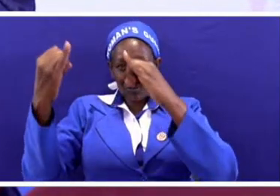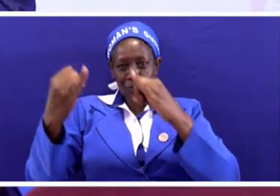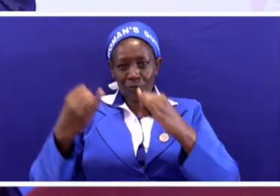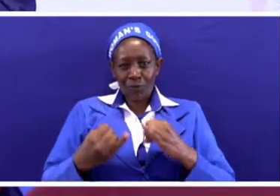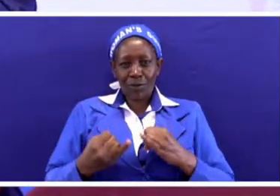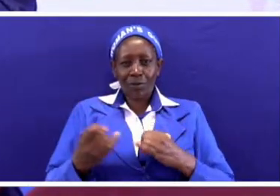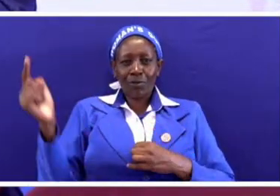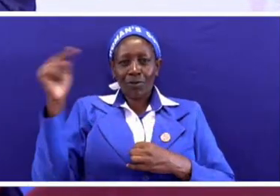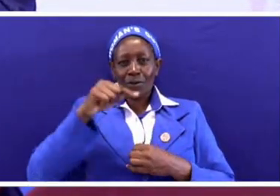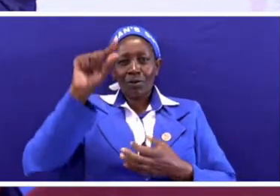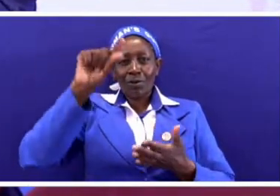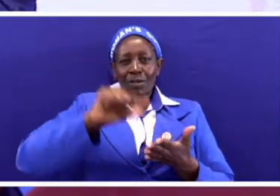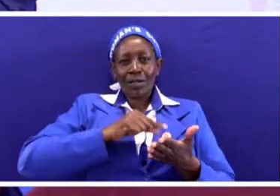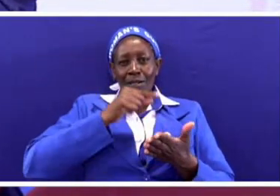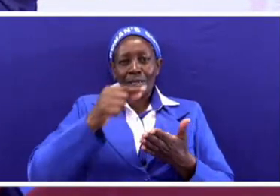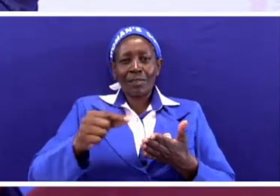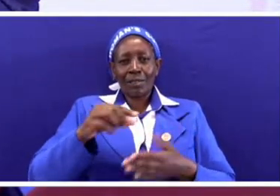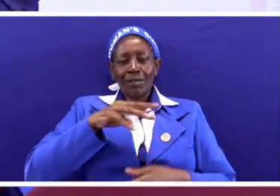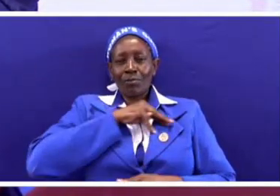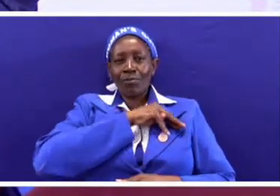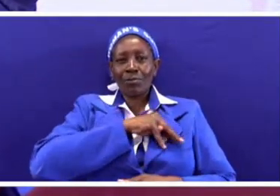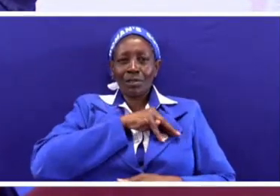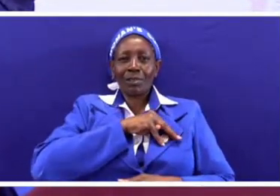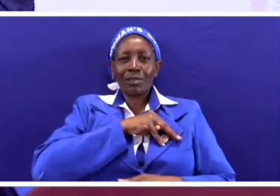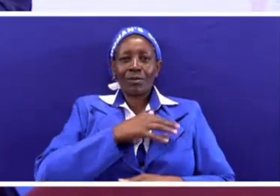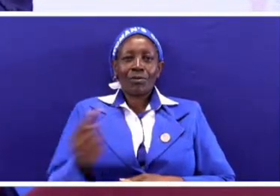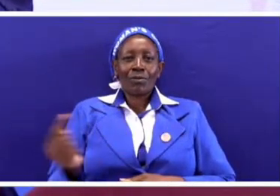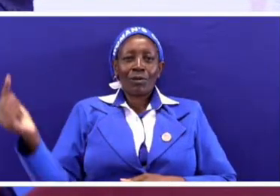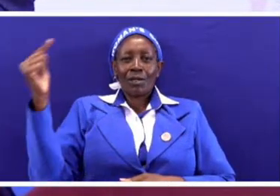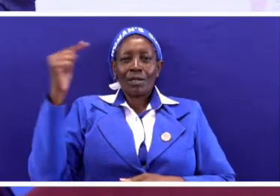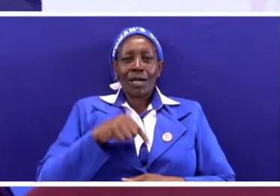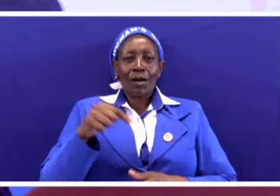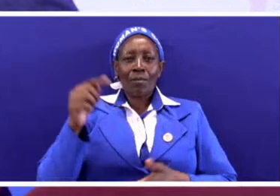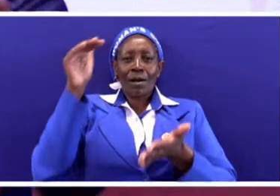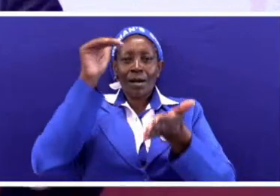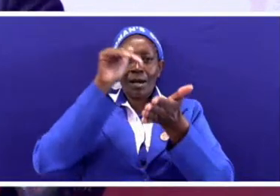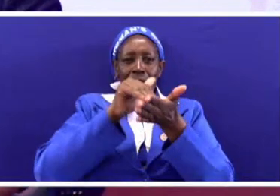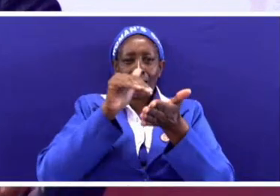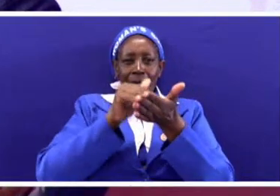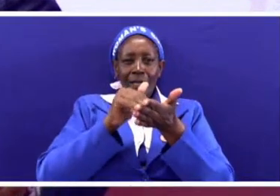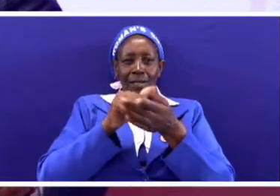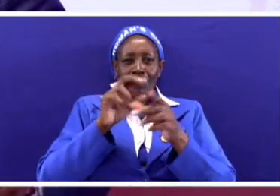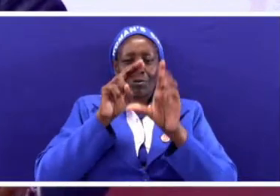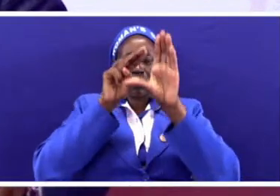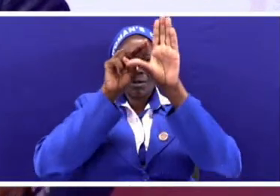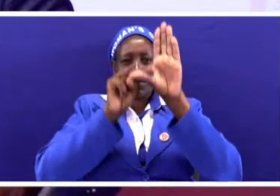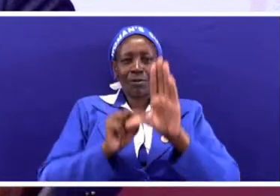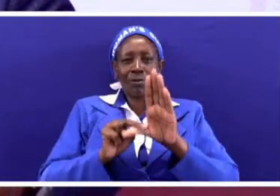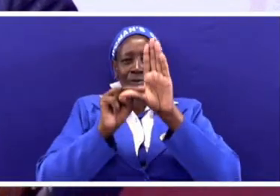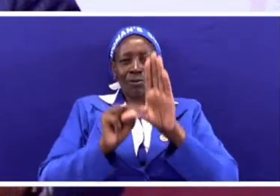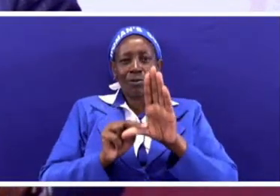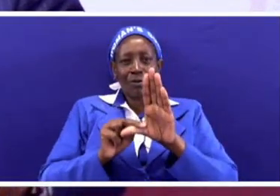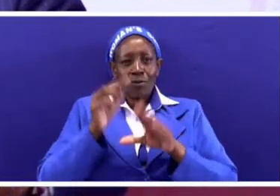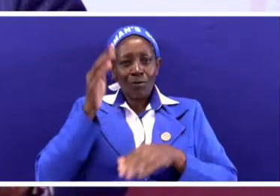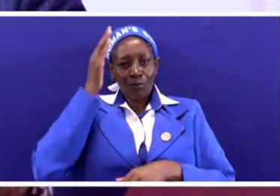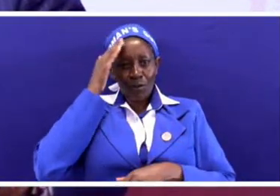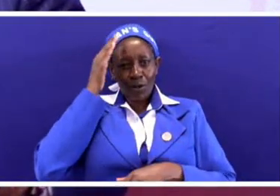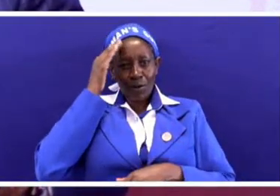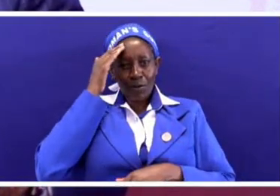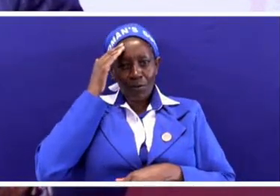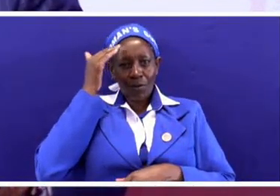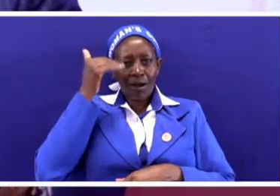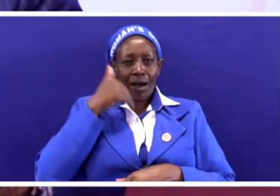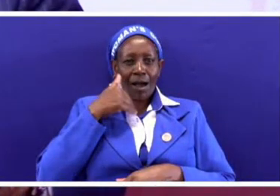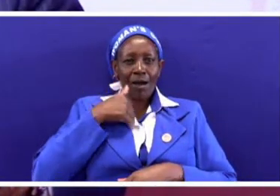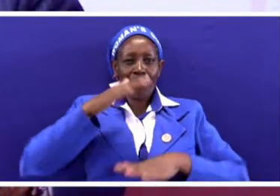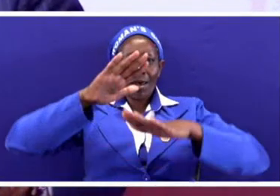and mercy to find help in our time of need, we do come once again to your throne. We know that there are